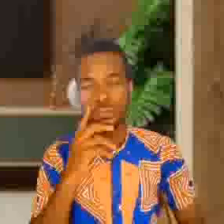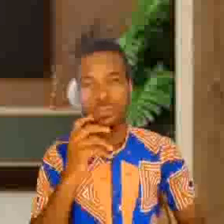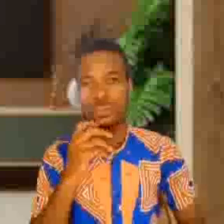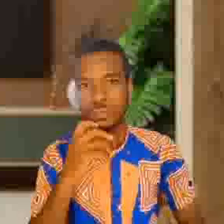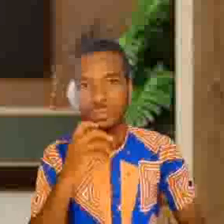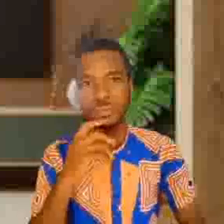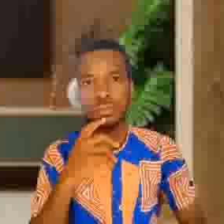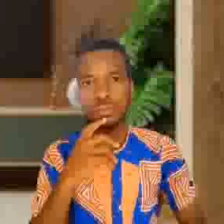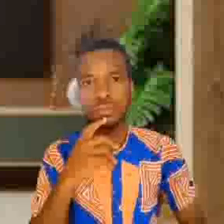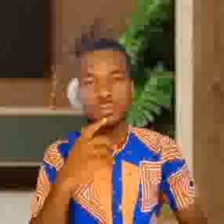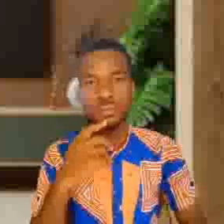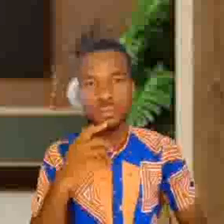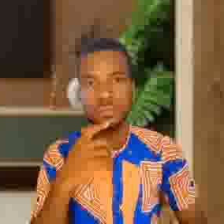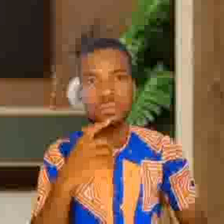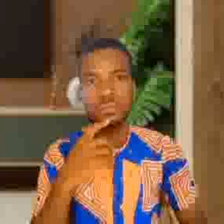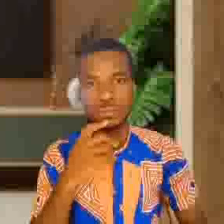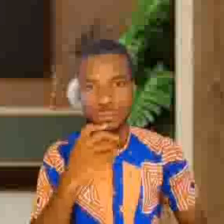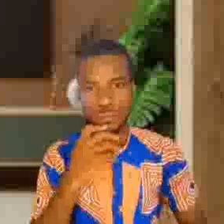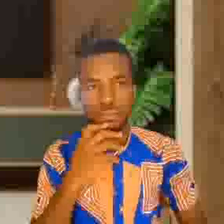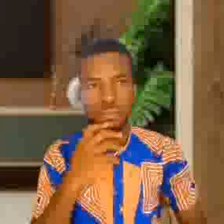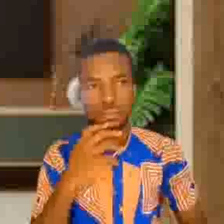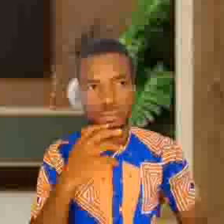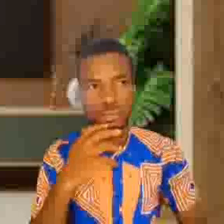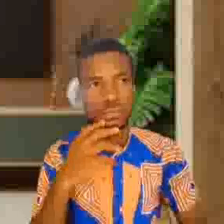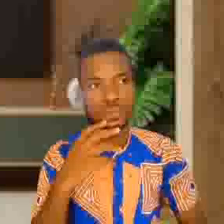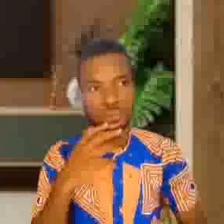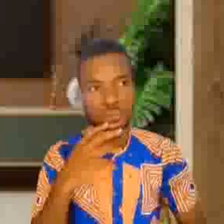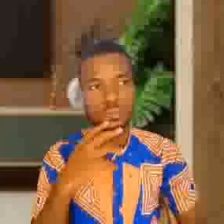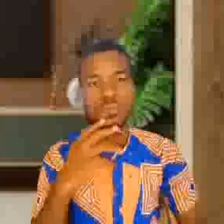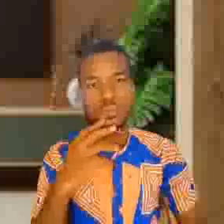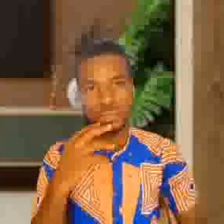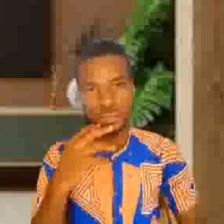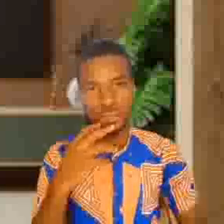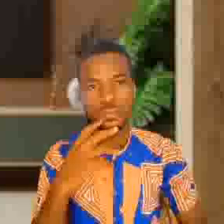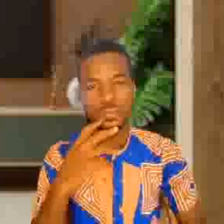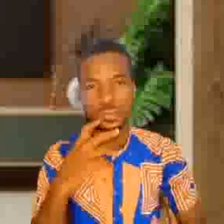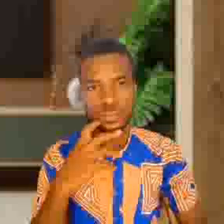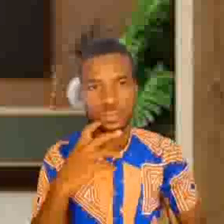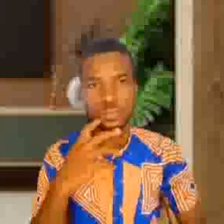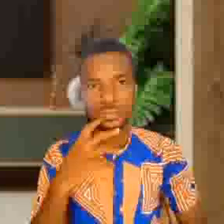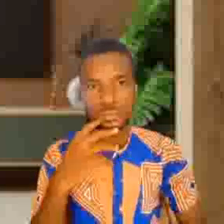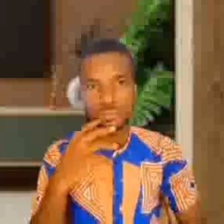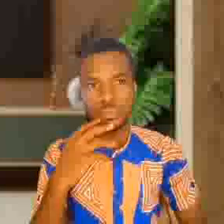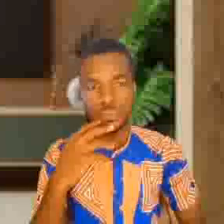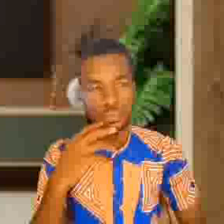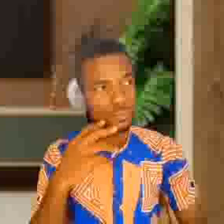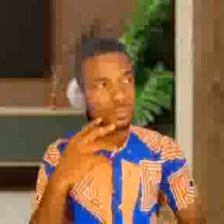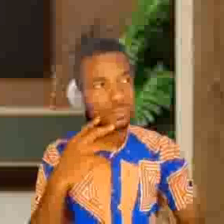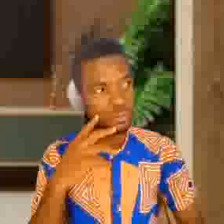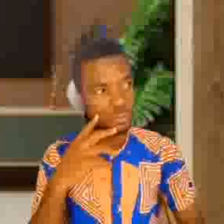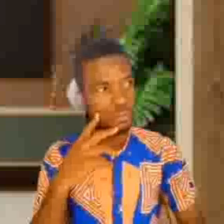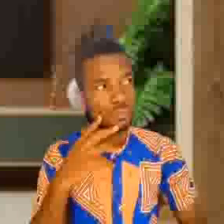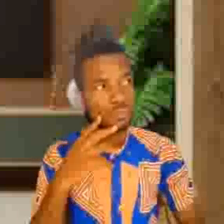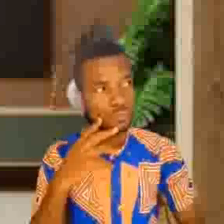your wife will be healed. The message of divine prosperity will be a lie if the people that are